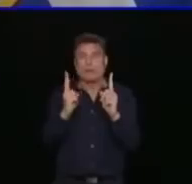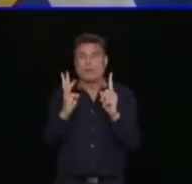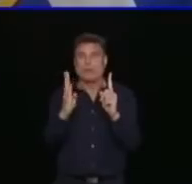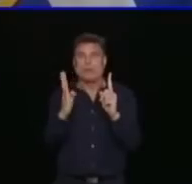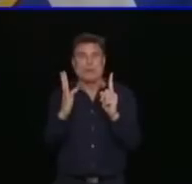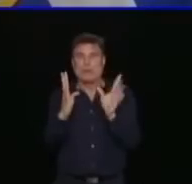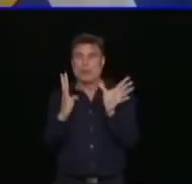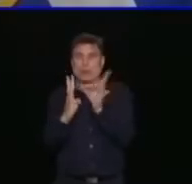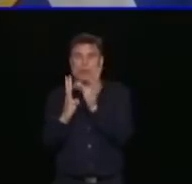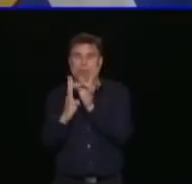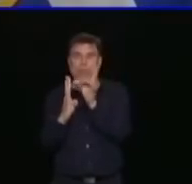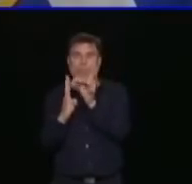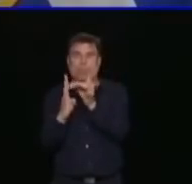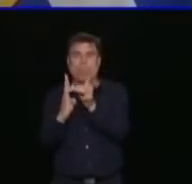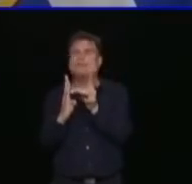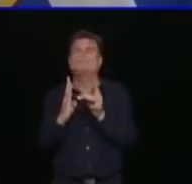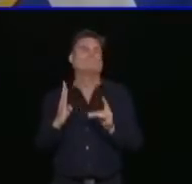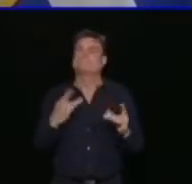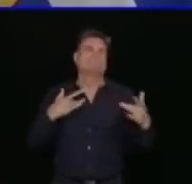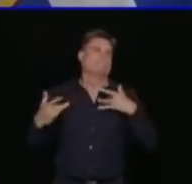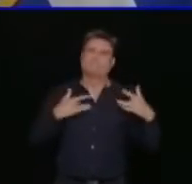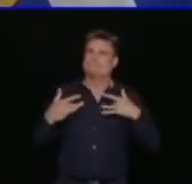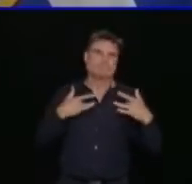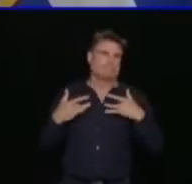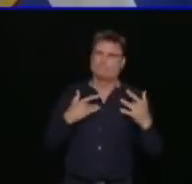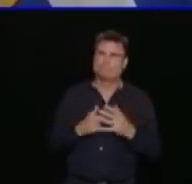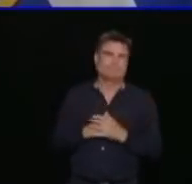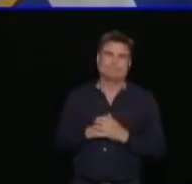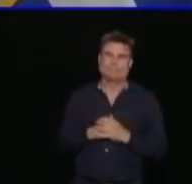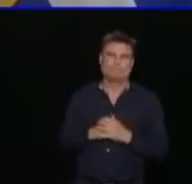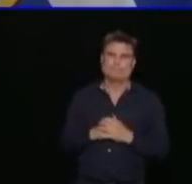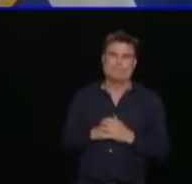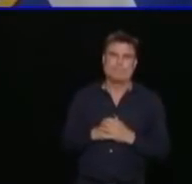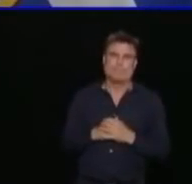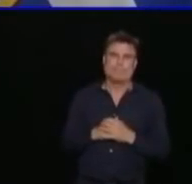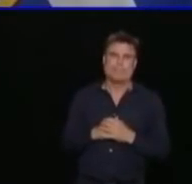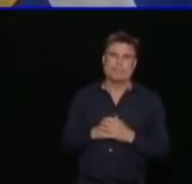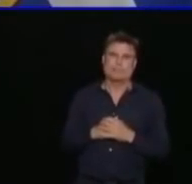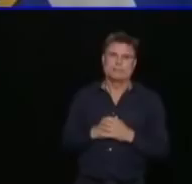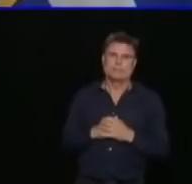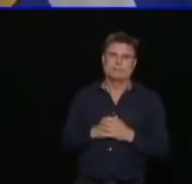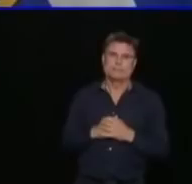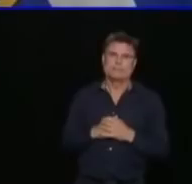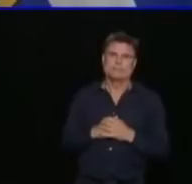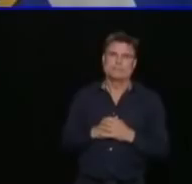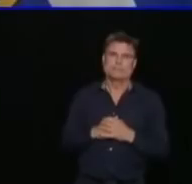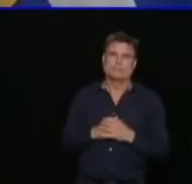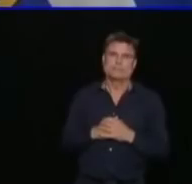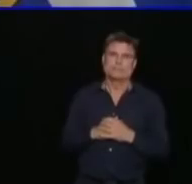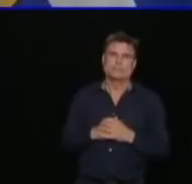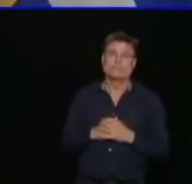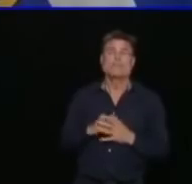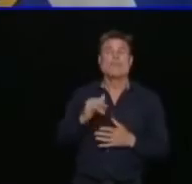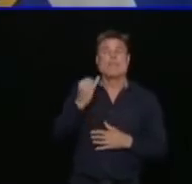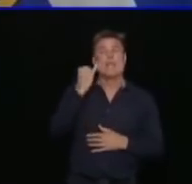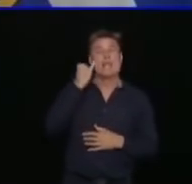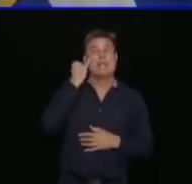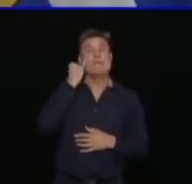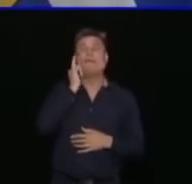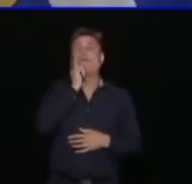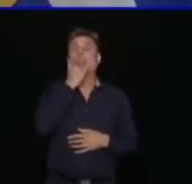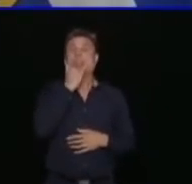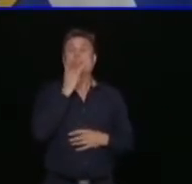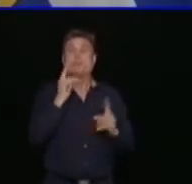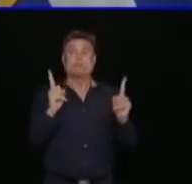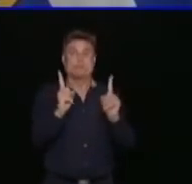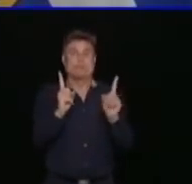is prevent you from spreading it to the next generation of the people that you're close to. So during that incubation period, keeping you away